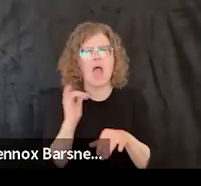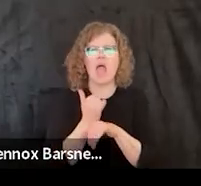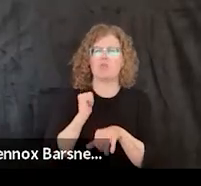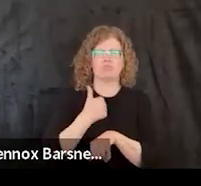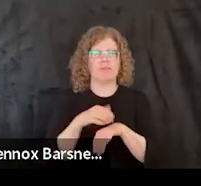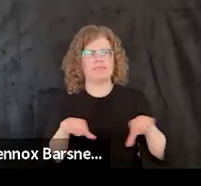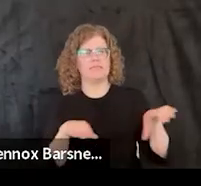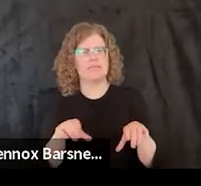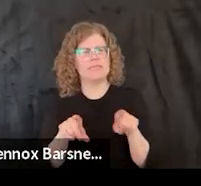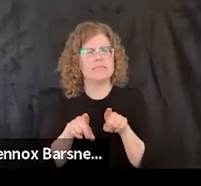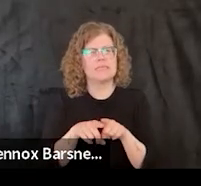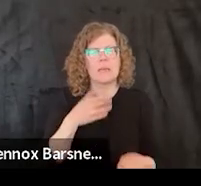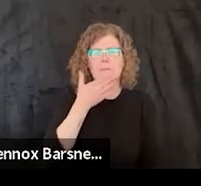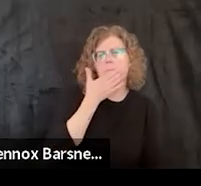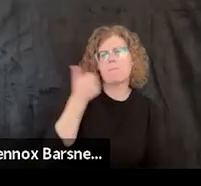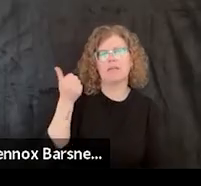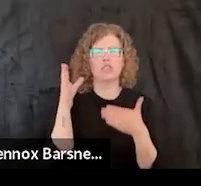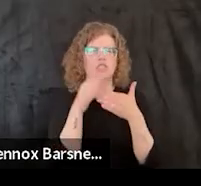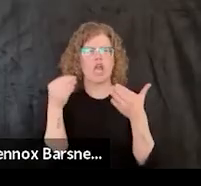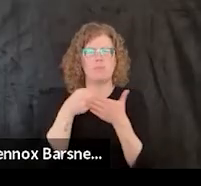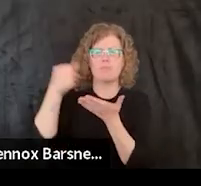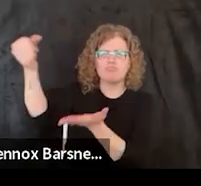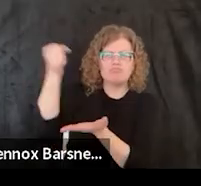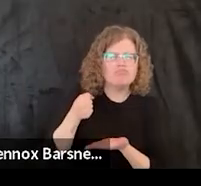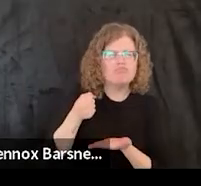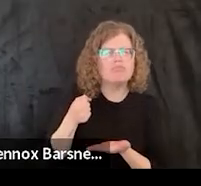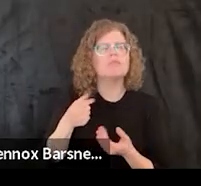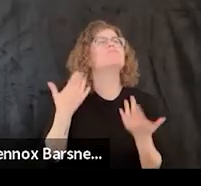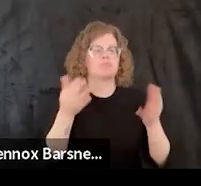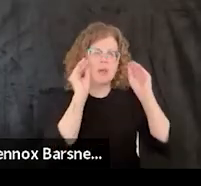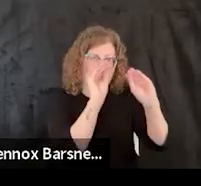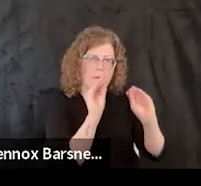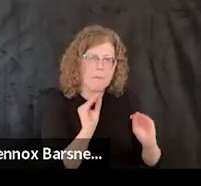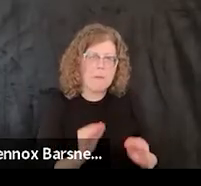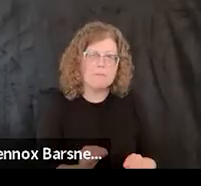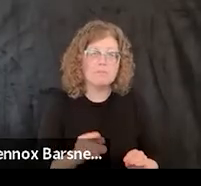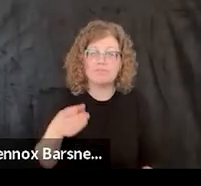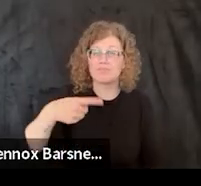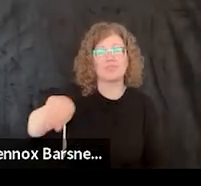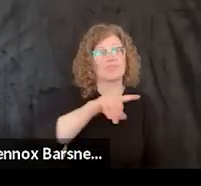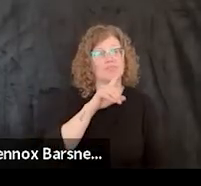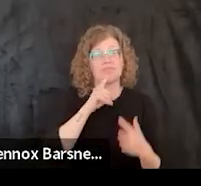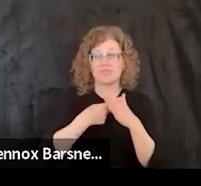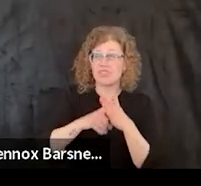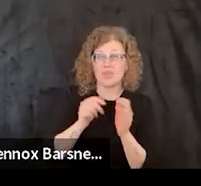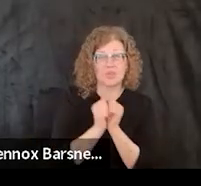then build your budget off that, rather than starting at the maximum amount available and building a budget